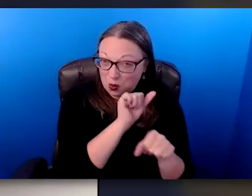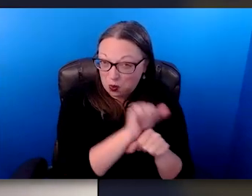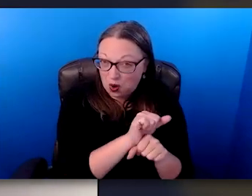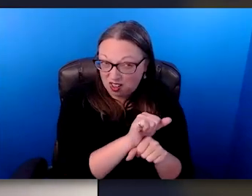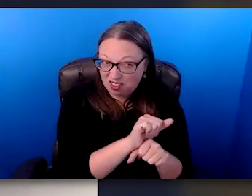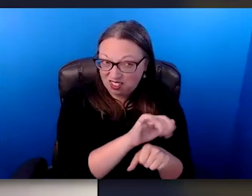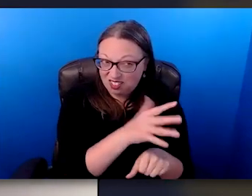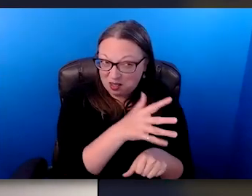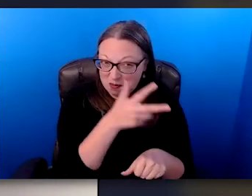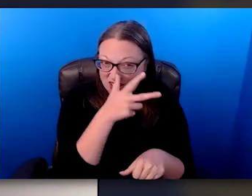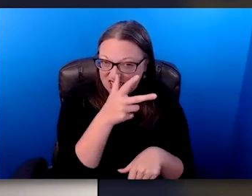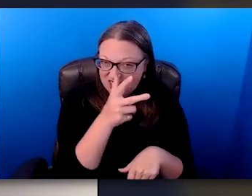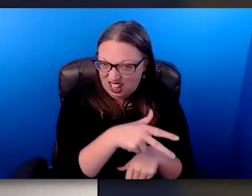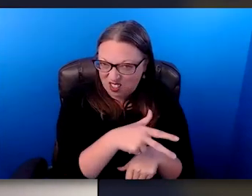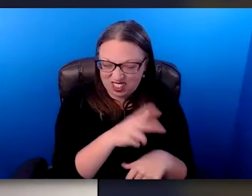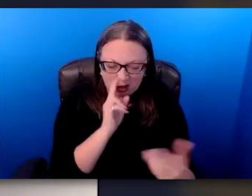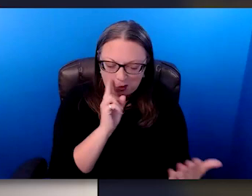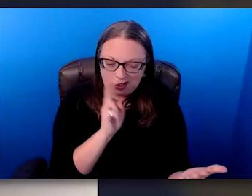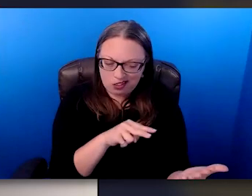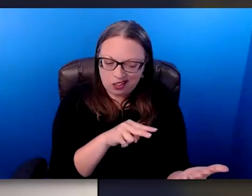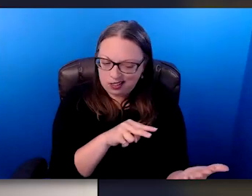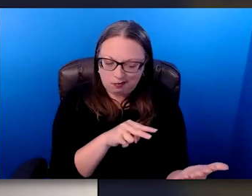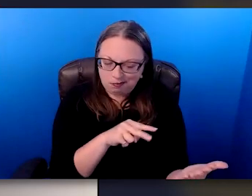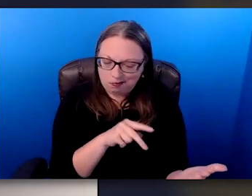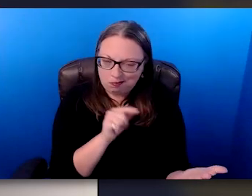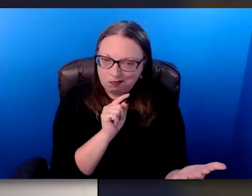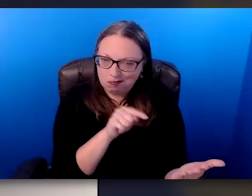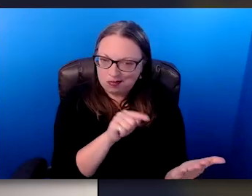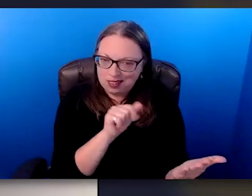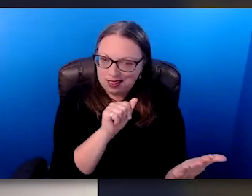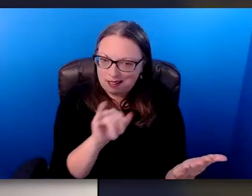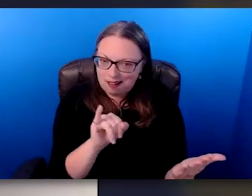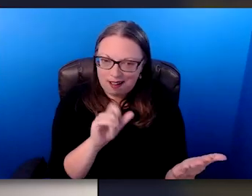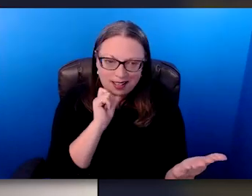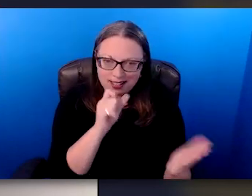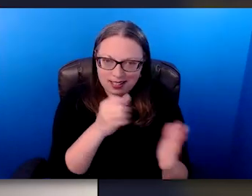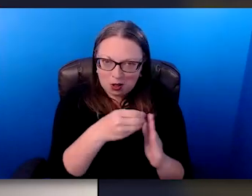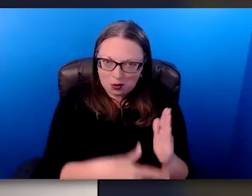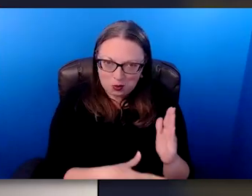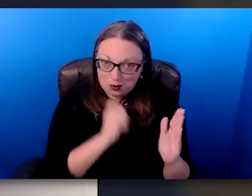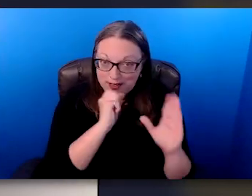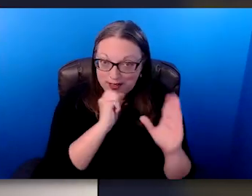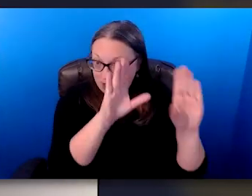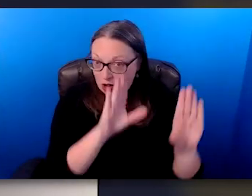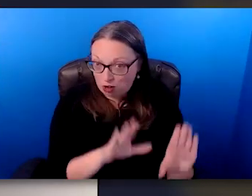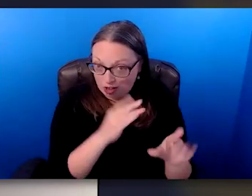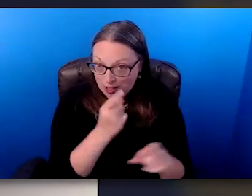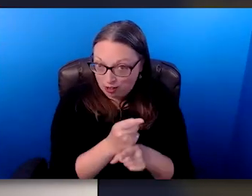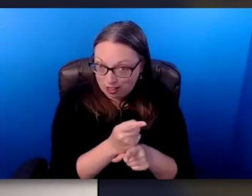you know that it's not the student, and it's not great, right?